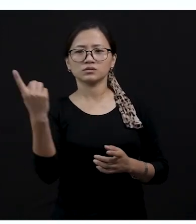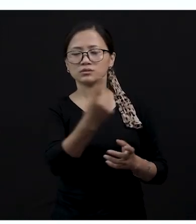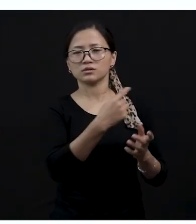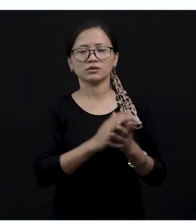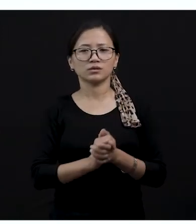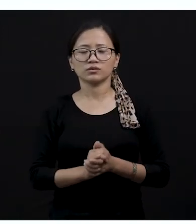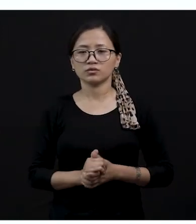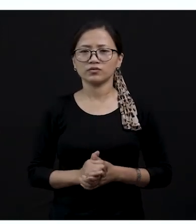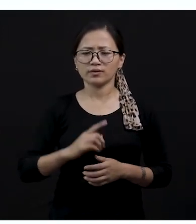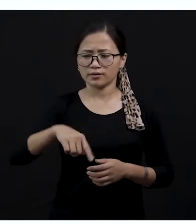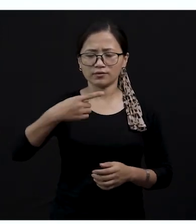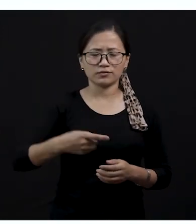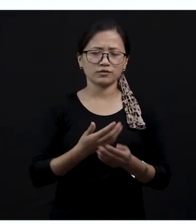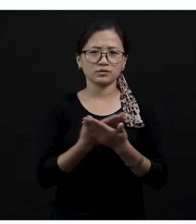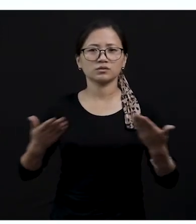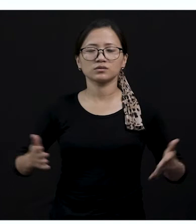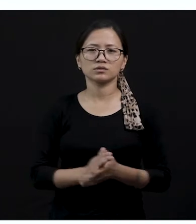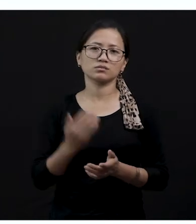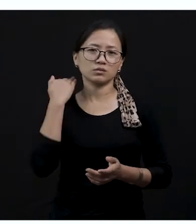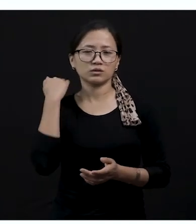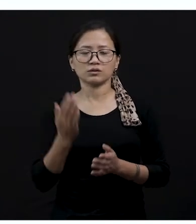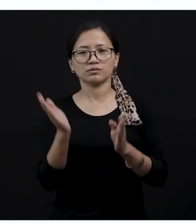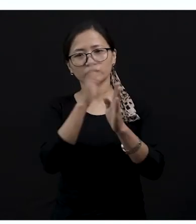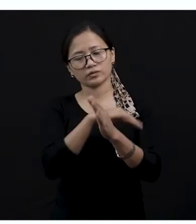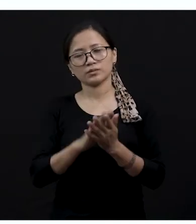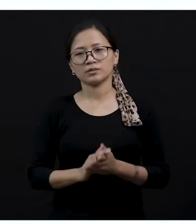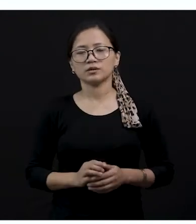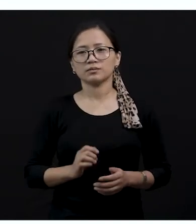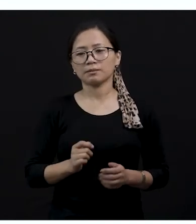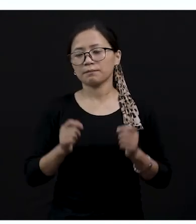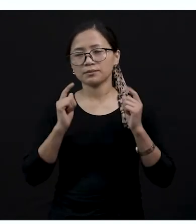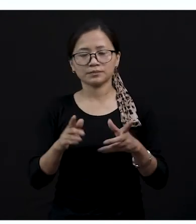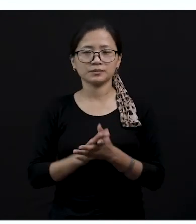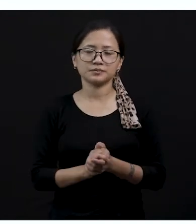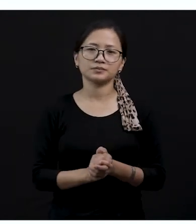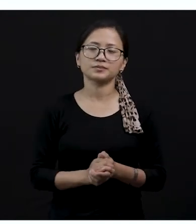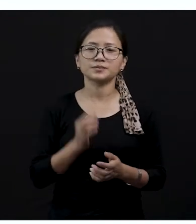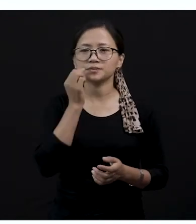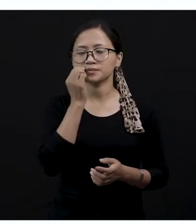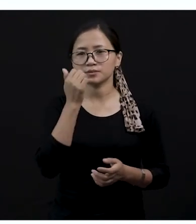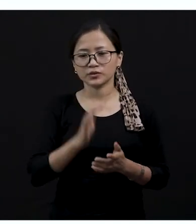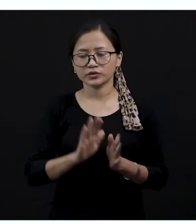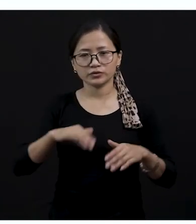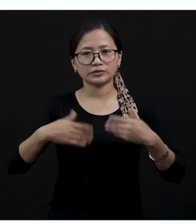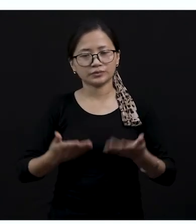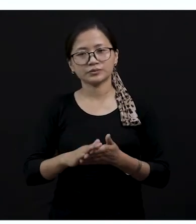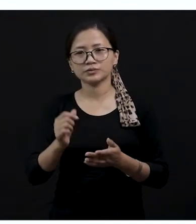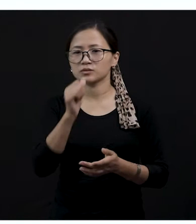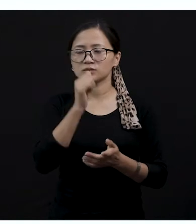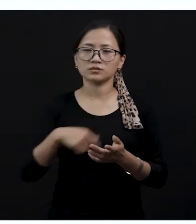up finally, right? Everything was boring before, but now, since Daddy fell into the pond, and it was very funny to witness